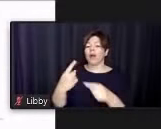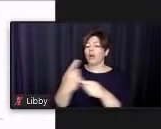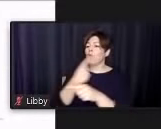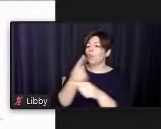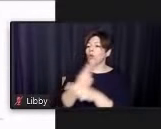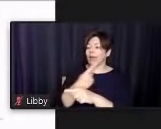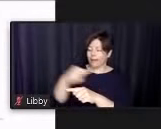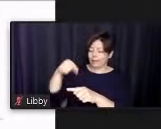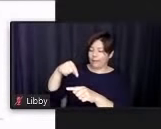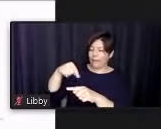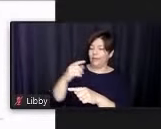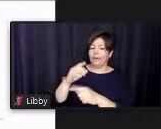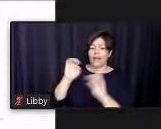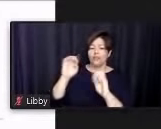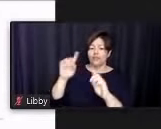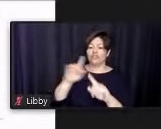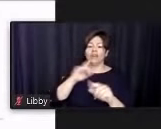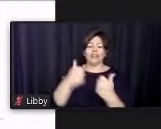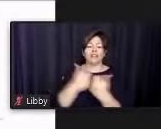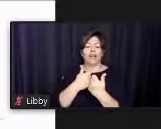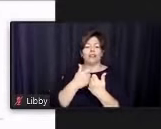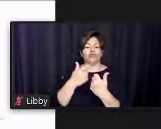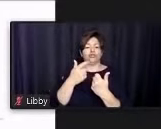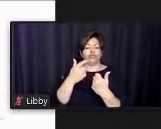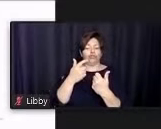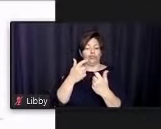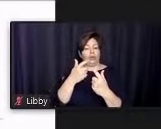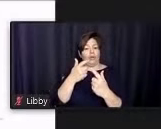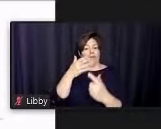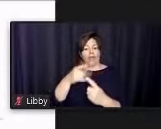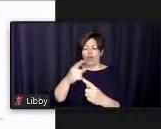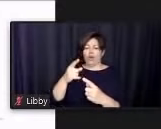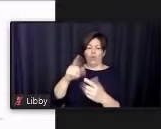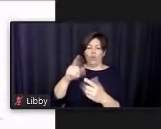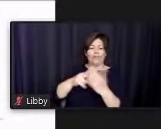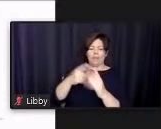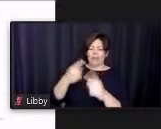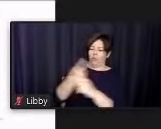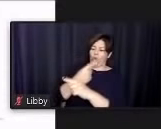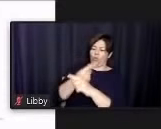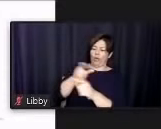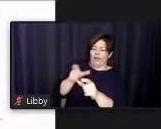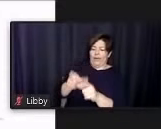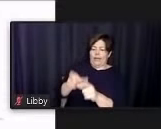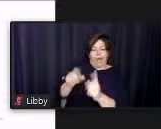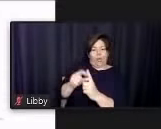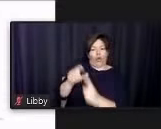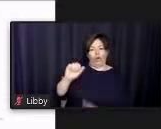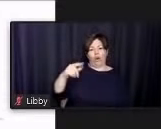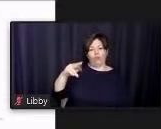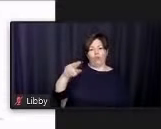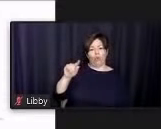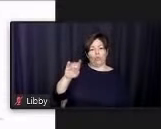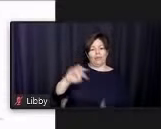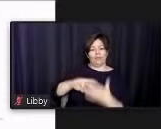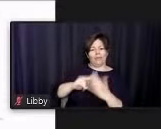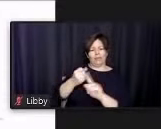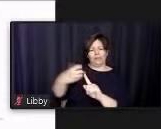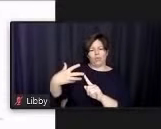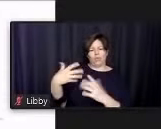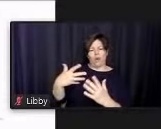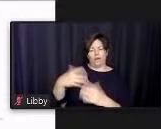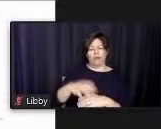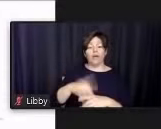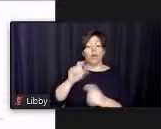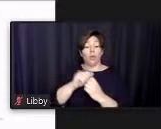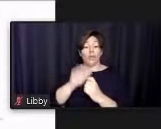and the challenge from there was what was meant by an appropriate education. The problem with this case, and bad cases